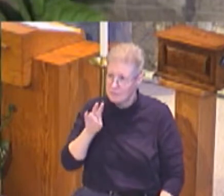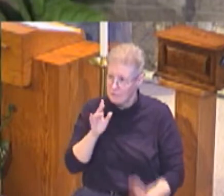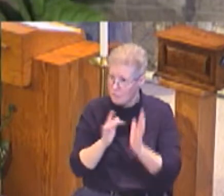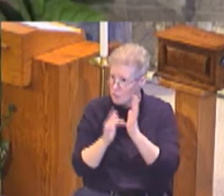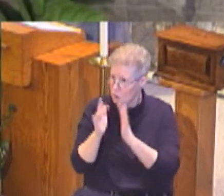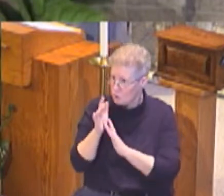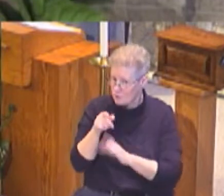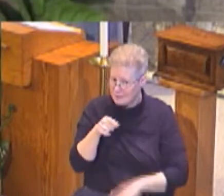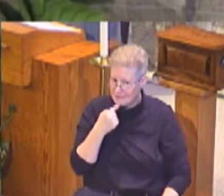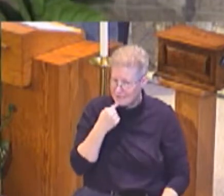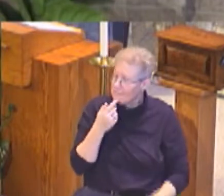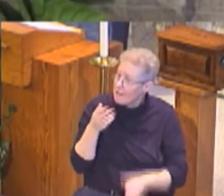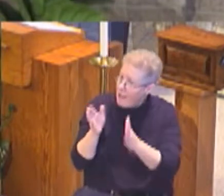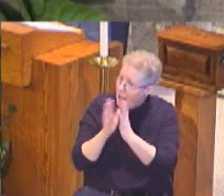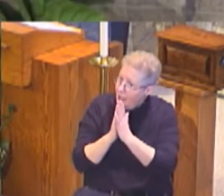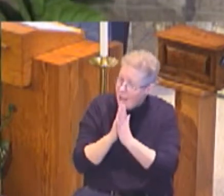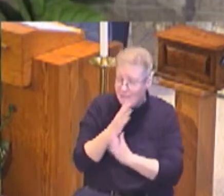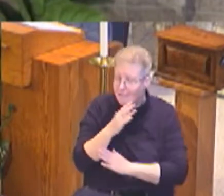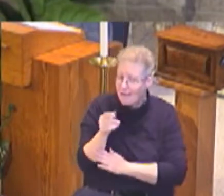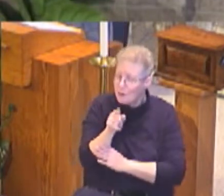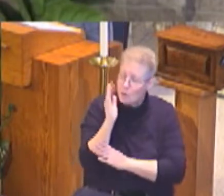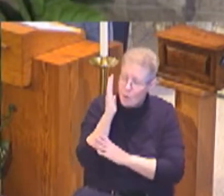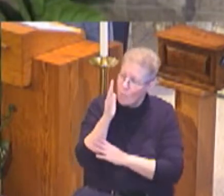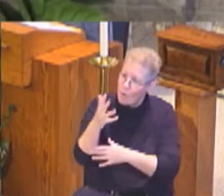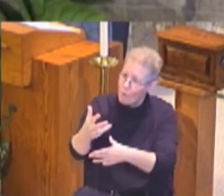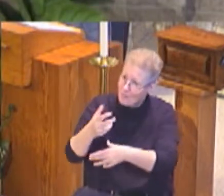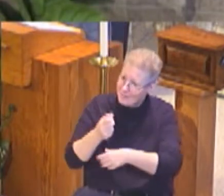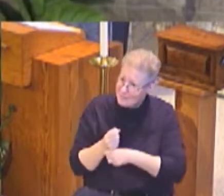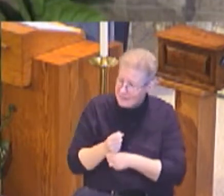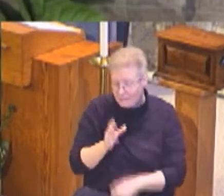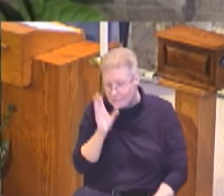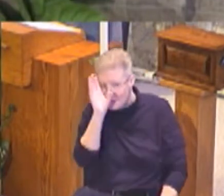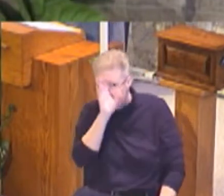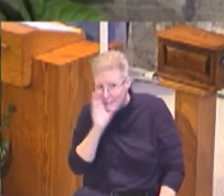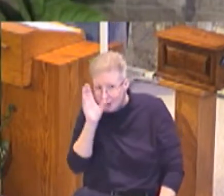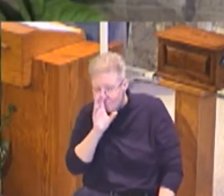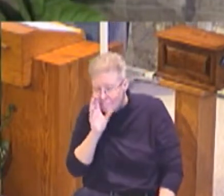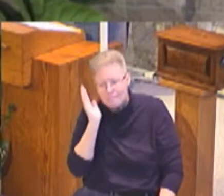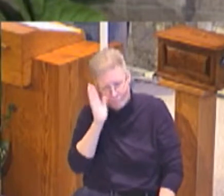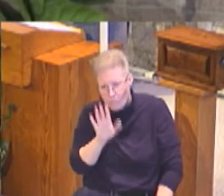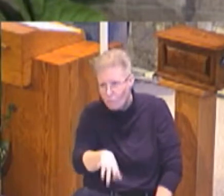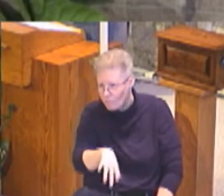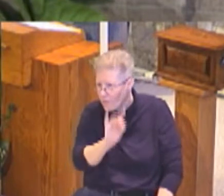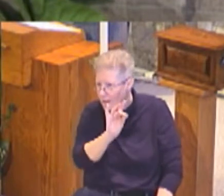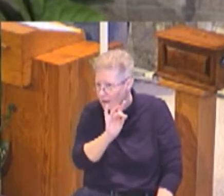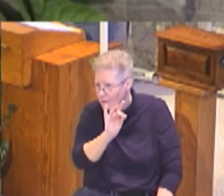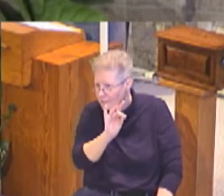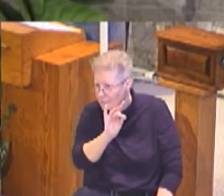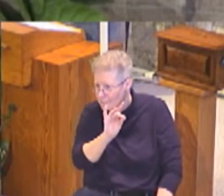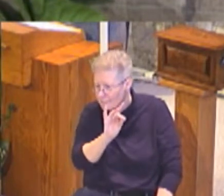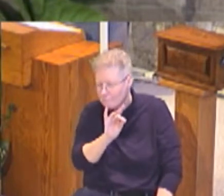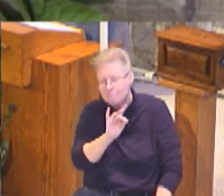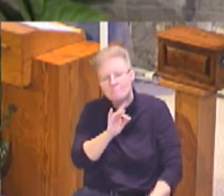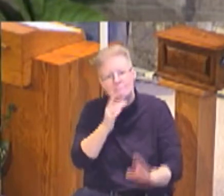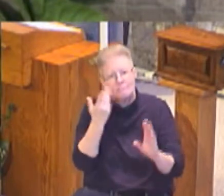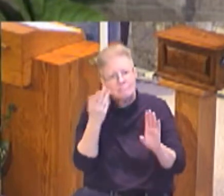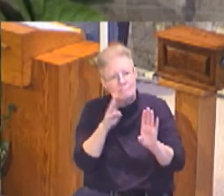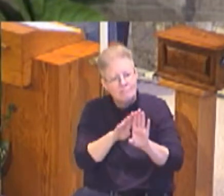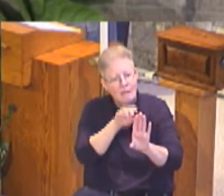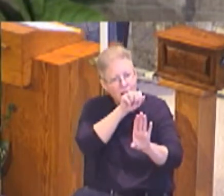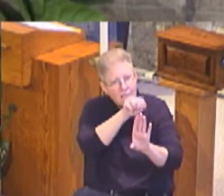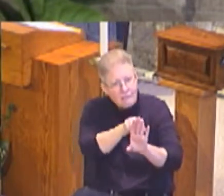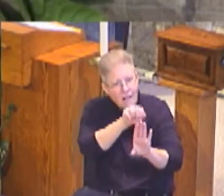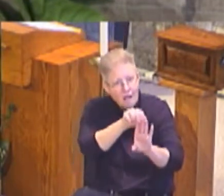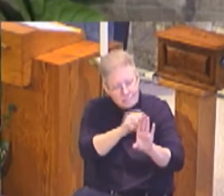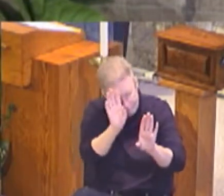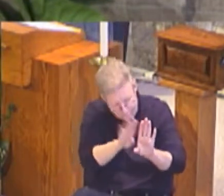ask and you will receive. Seek and you will find. Knock and the door will be opened unto